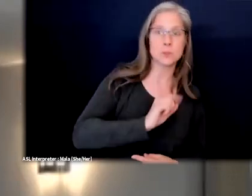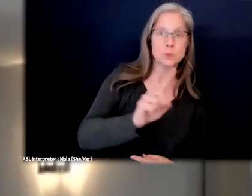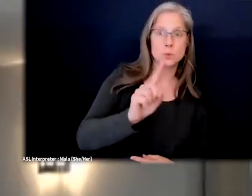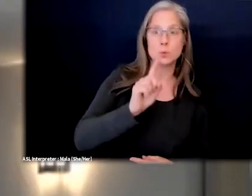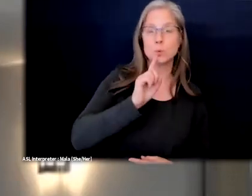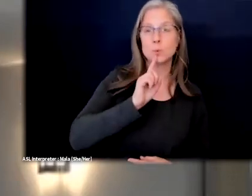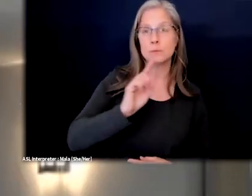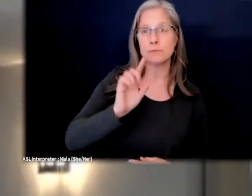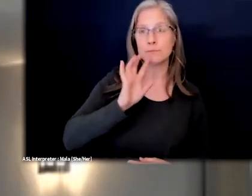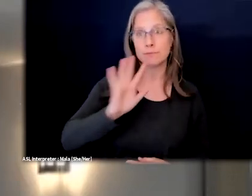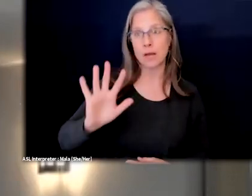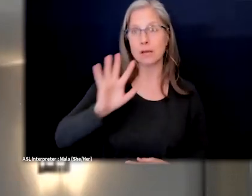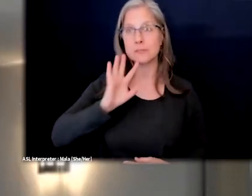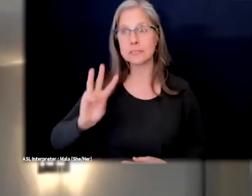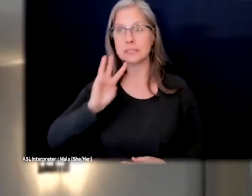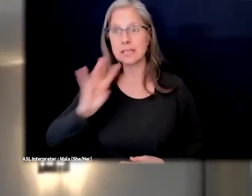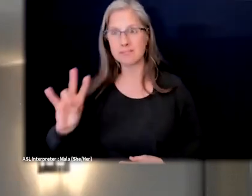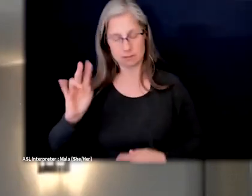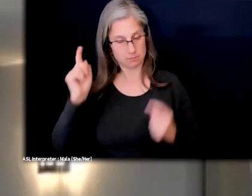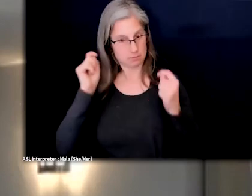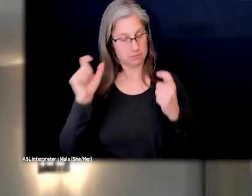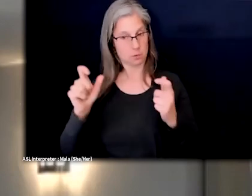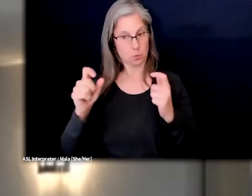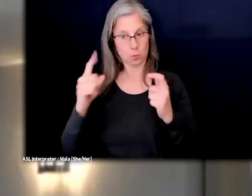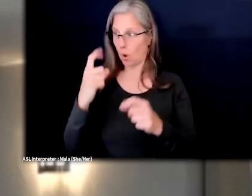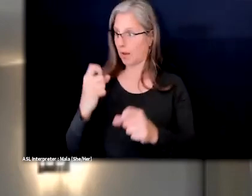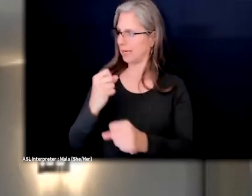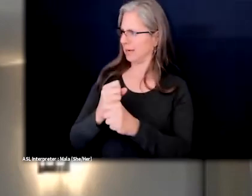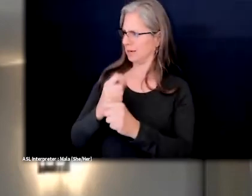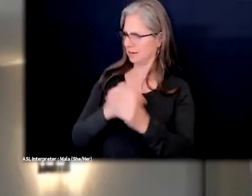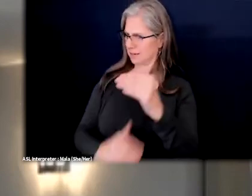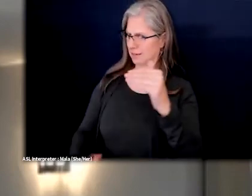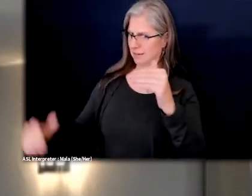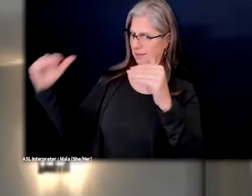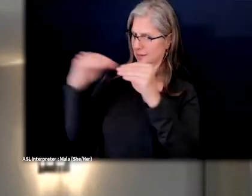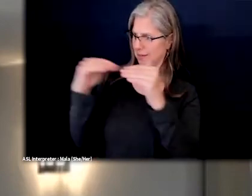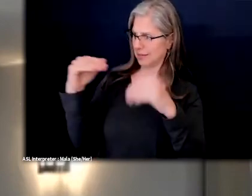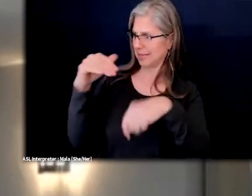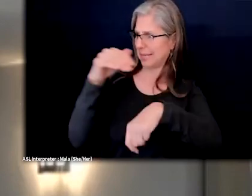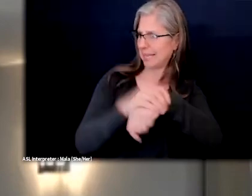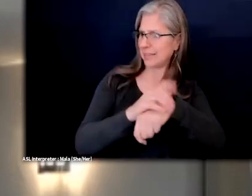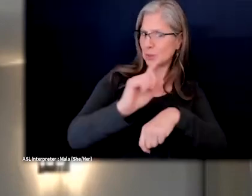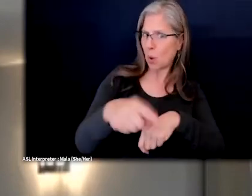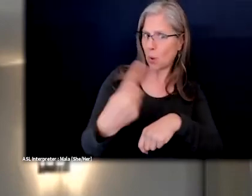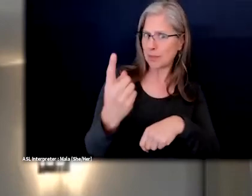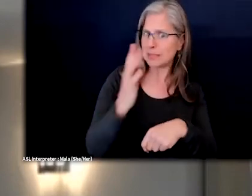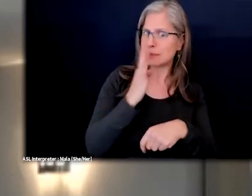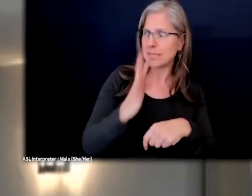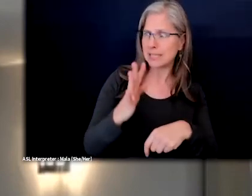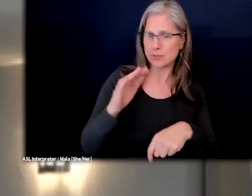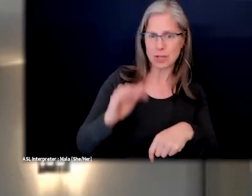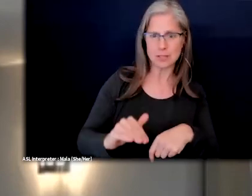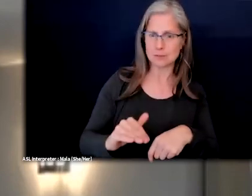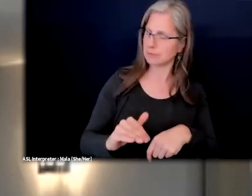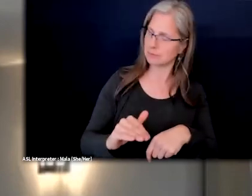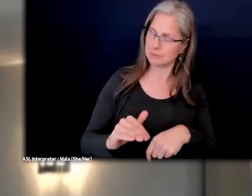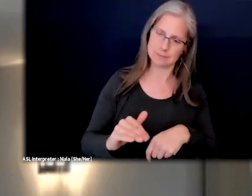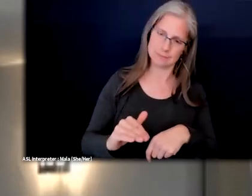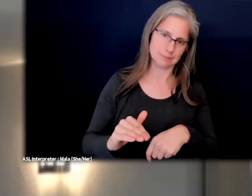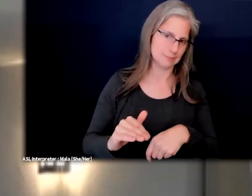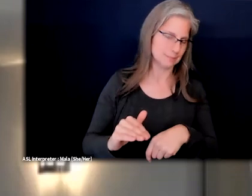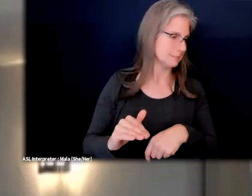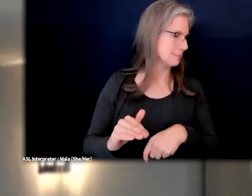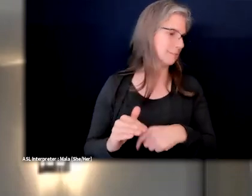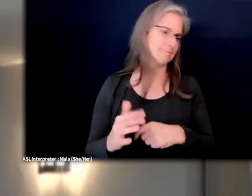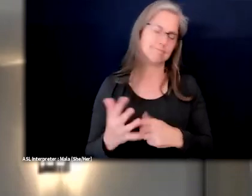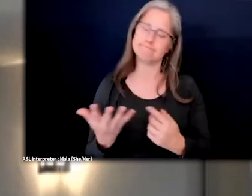will suddenly within a year be at the same level of an English-only speaking child